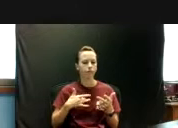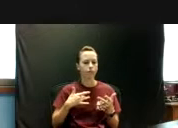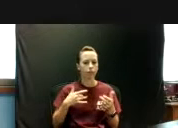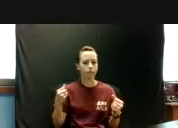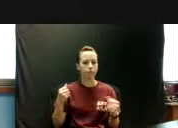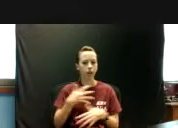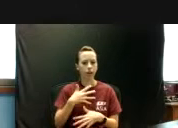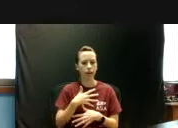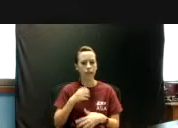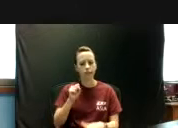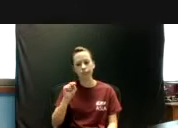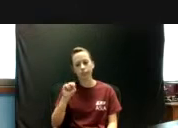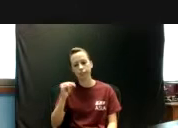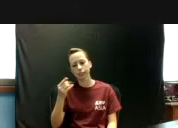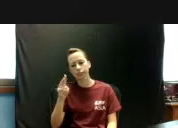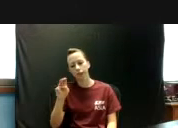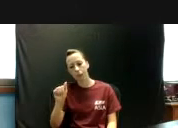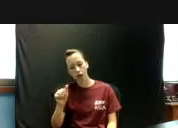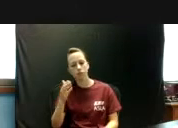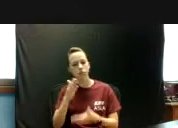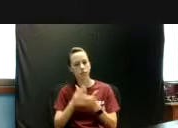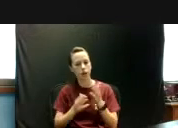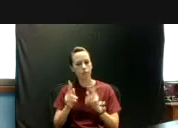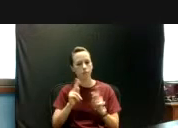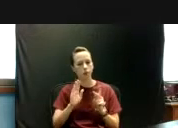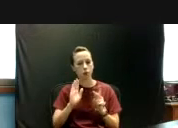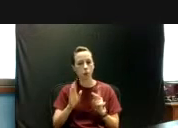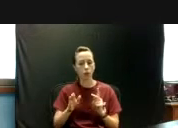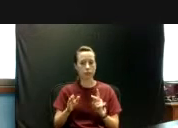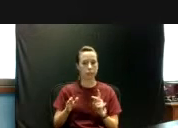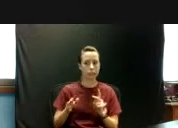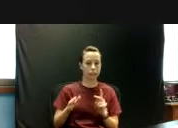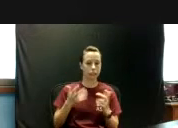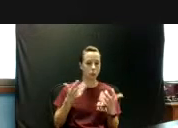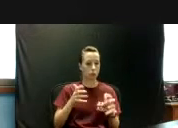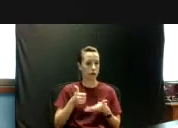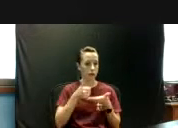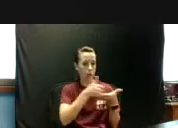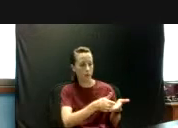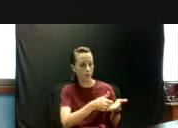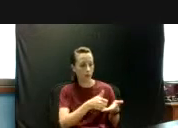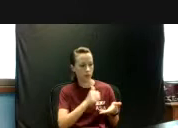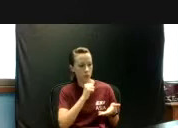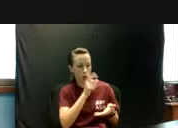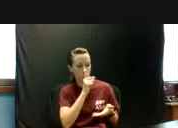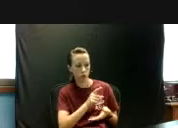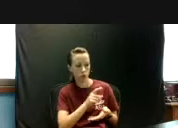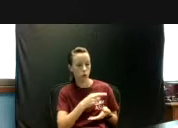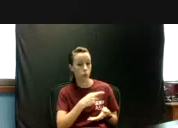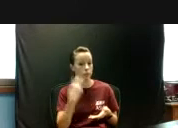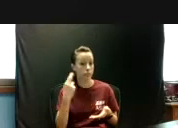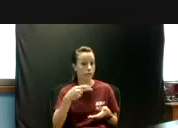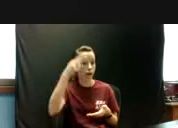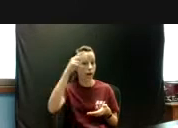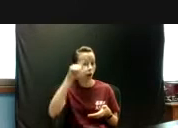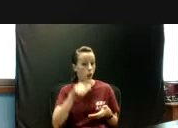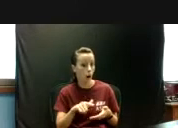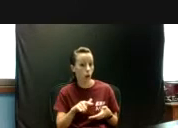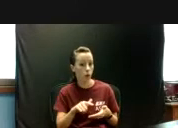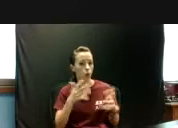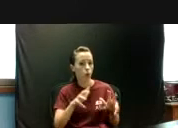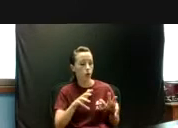Some people hesitate to help because they're not sure about how severe the risk is or what if they're wrong, so they don't want to disrupt a relationship.